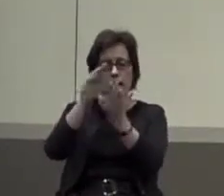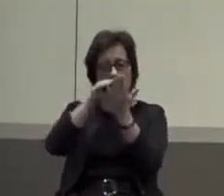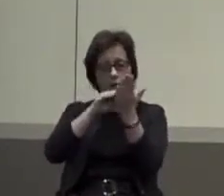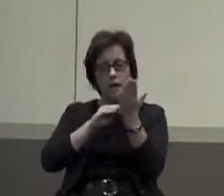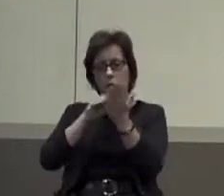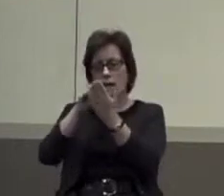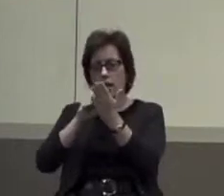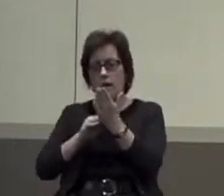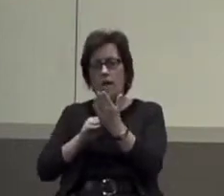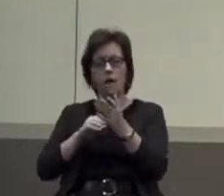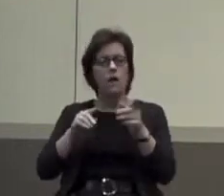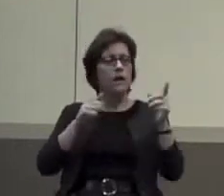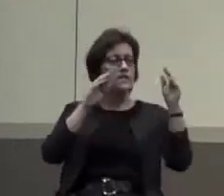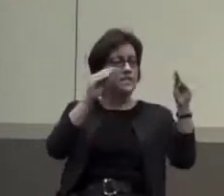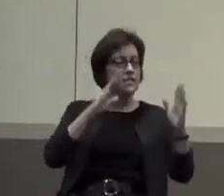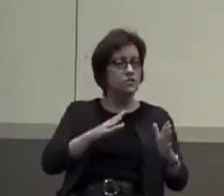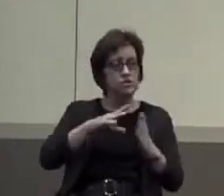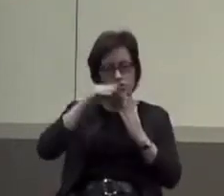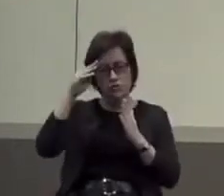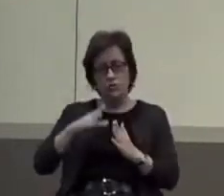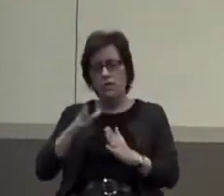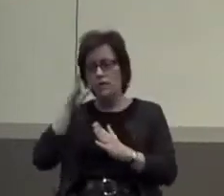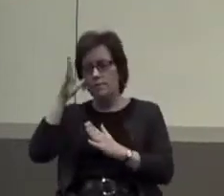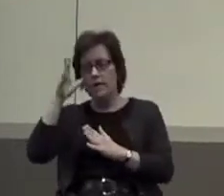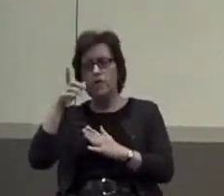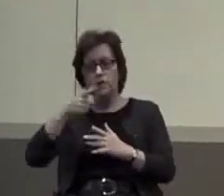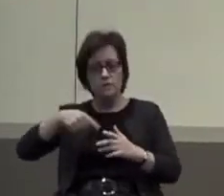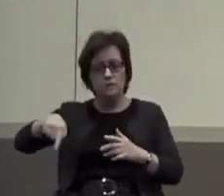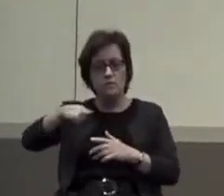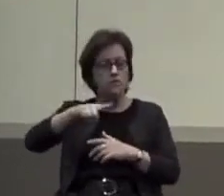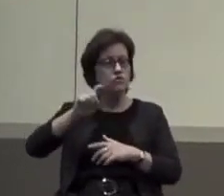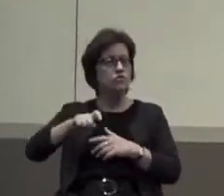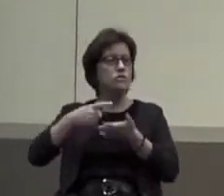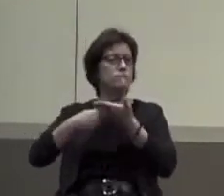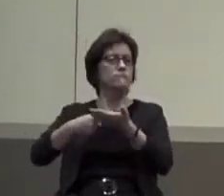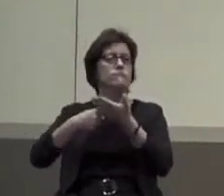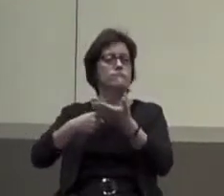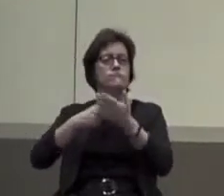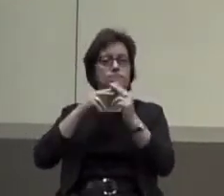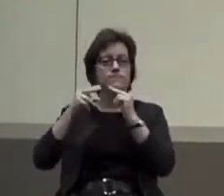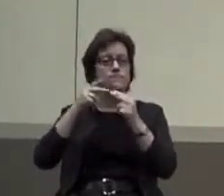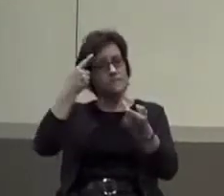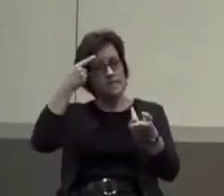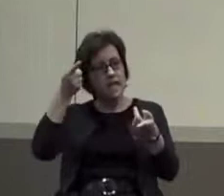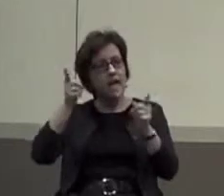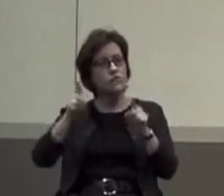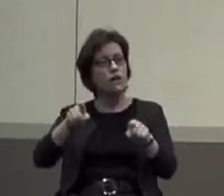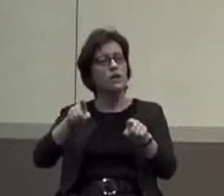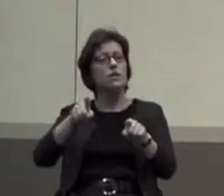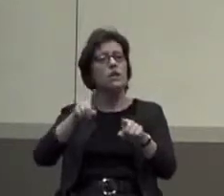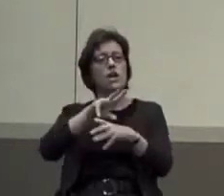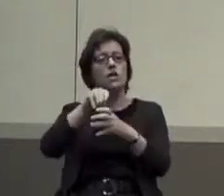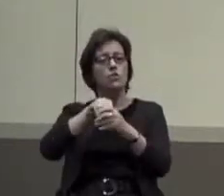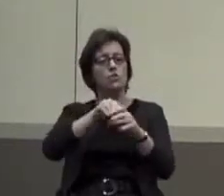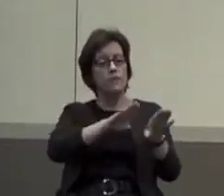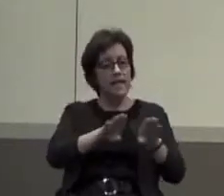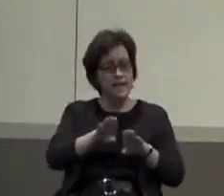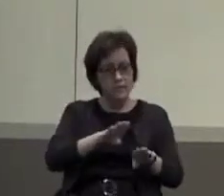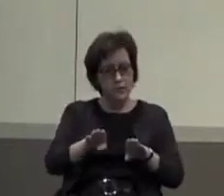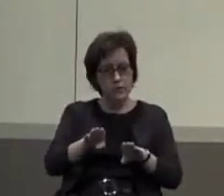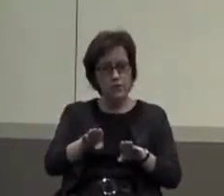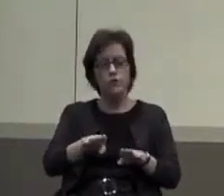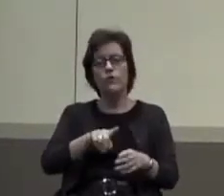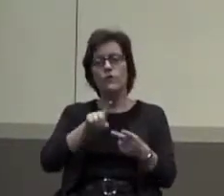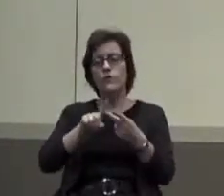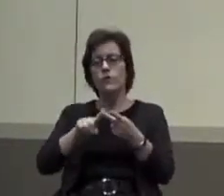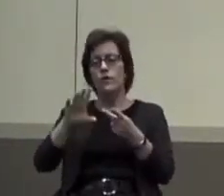the teacher, the student, and the parent. And the contract should include the behavior, the conditions,